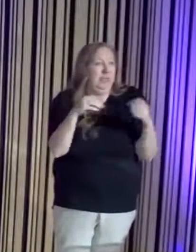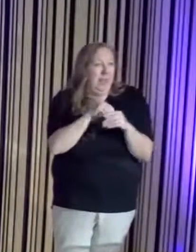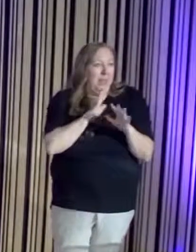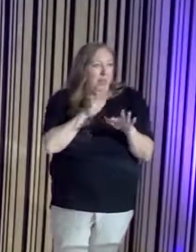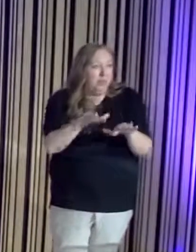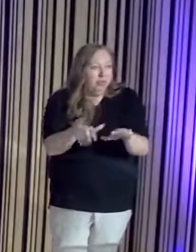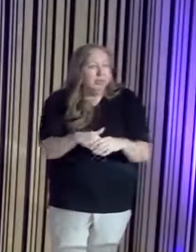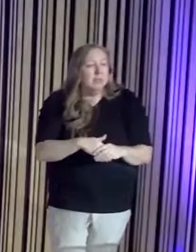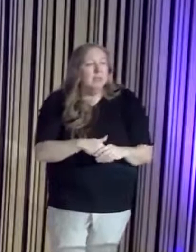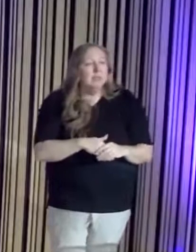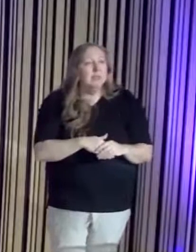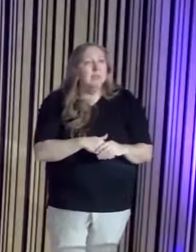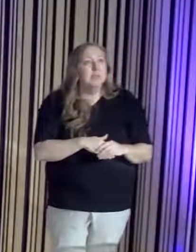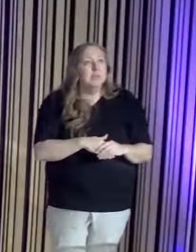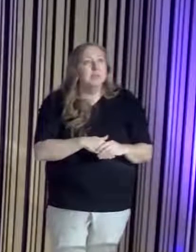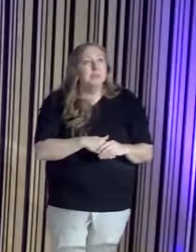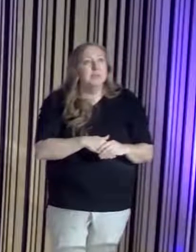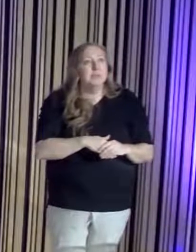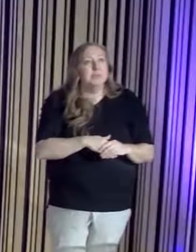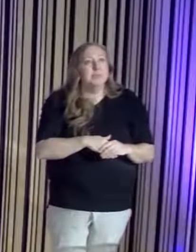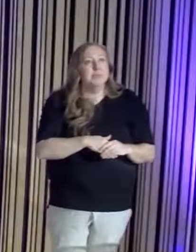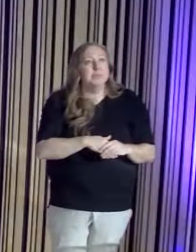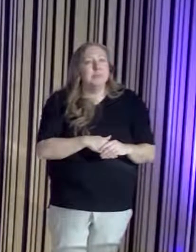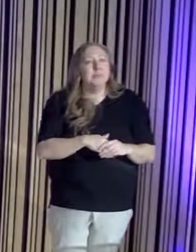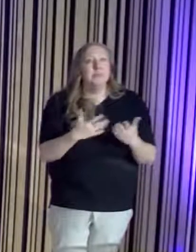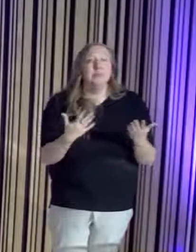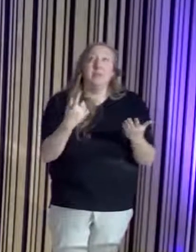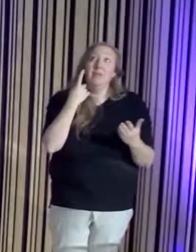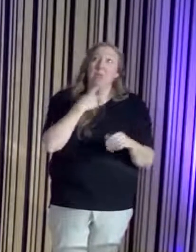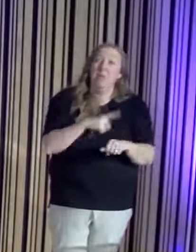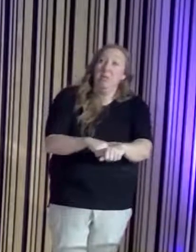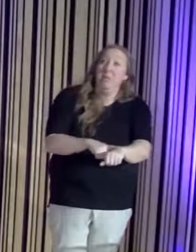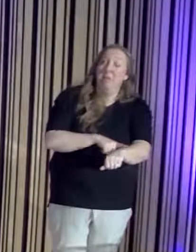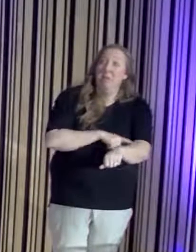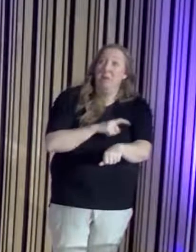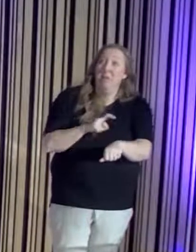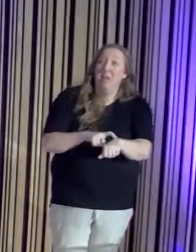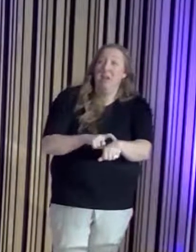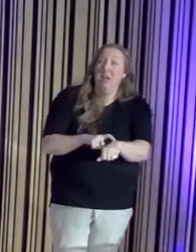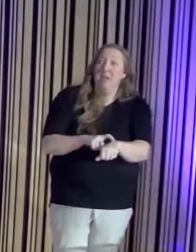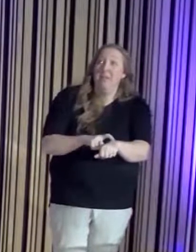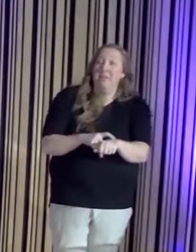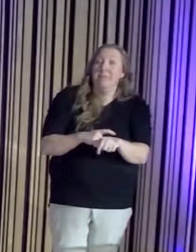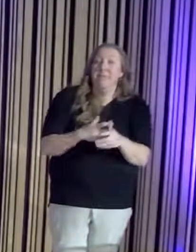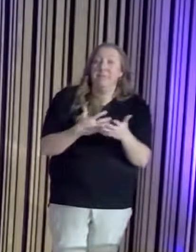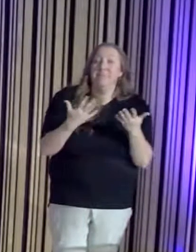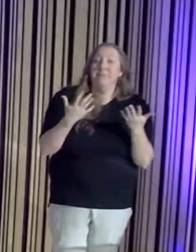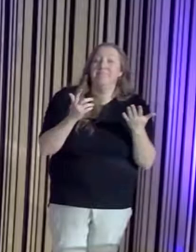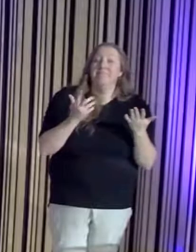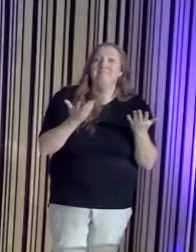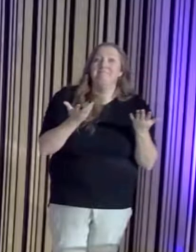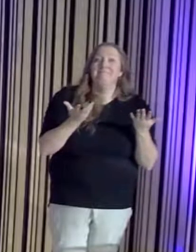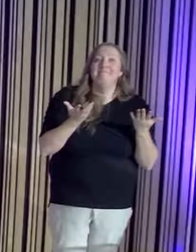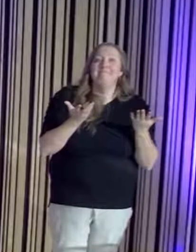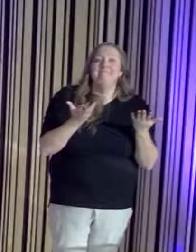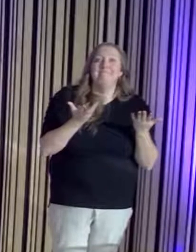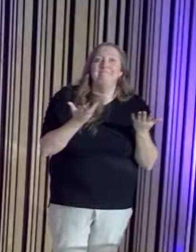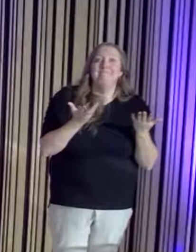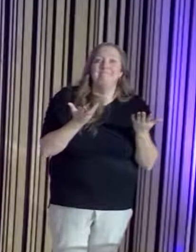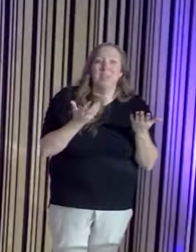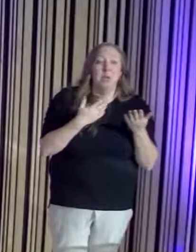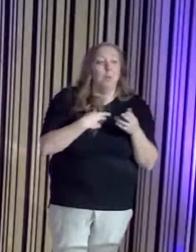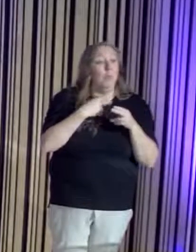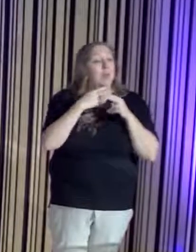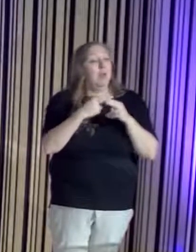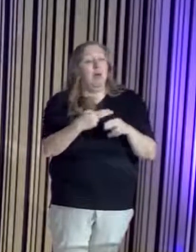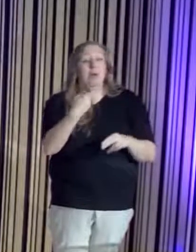was we didn't really know what that means. It was something that we call the